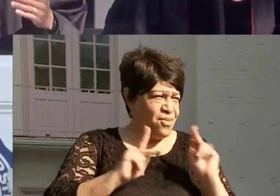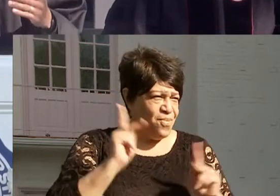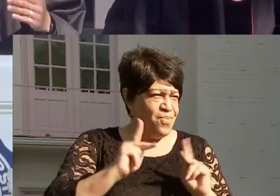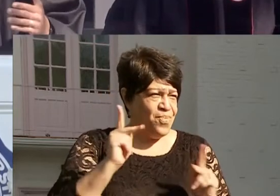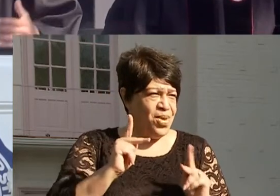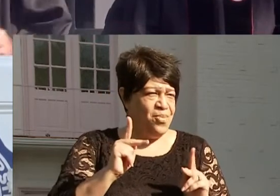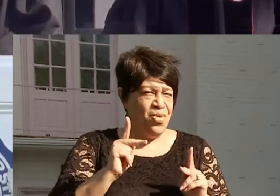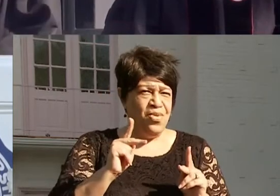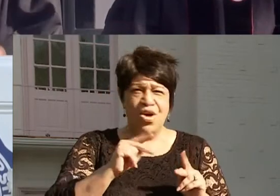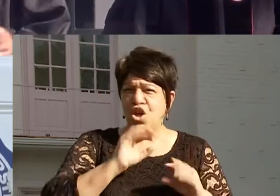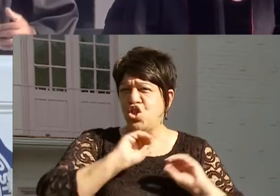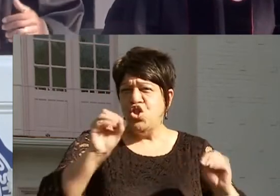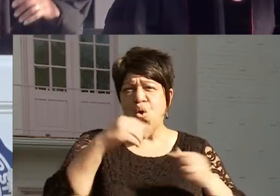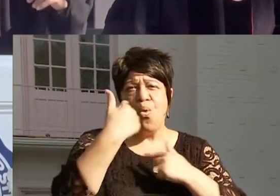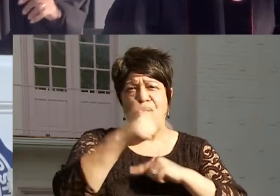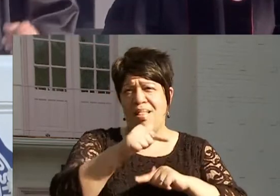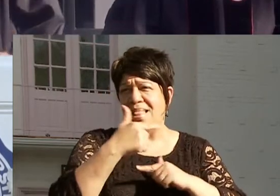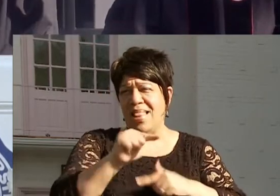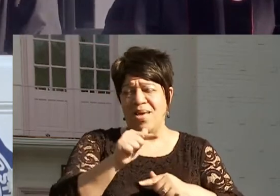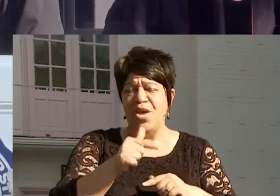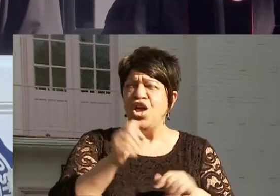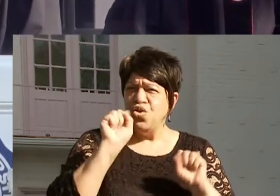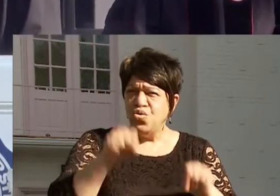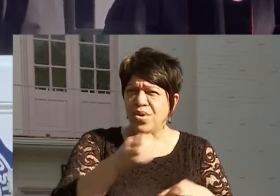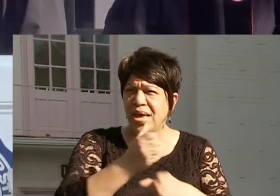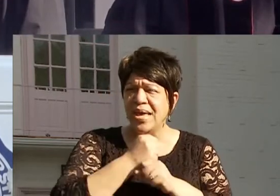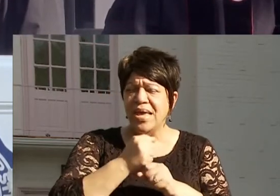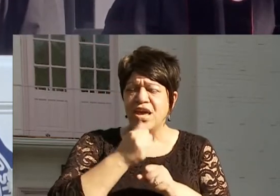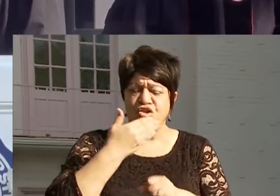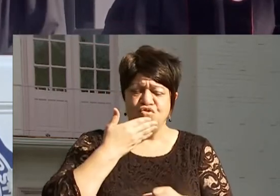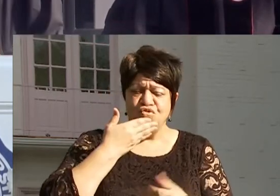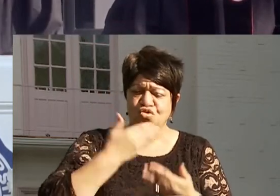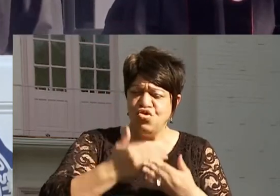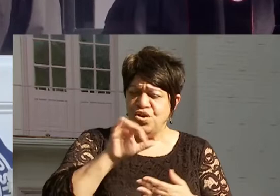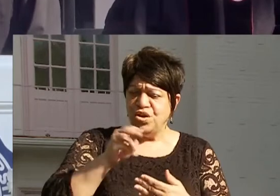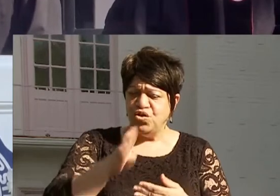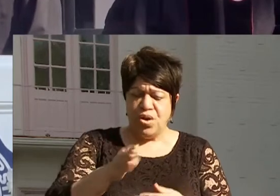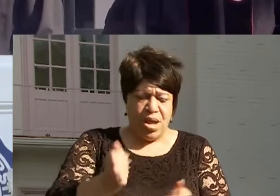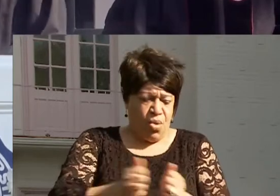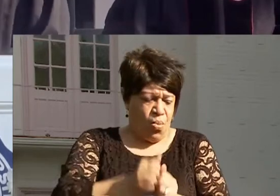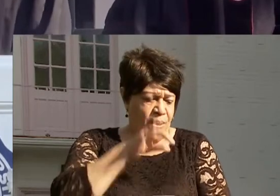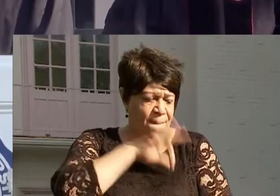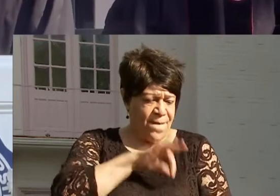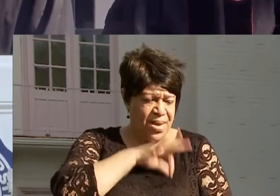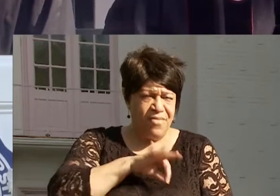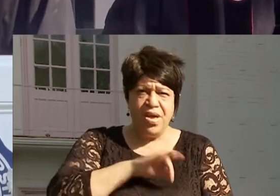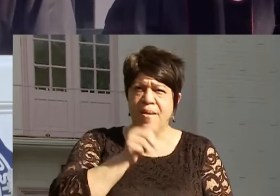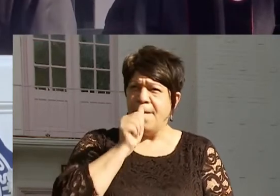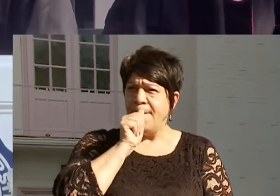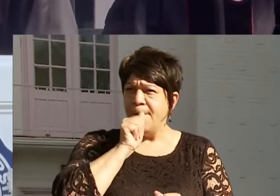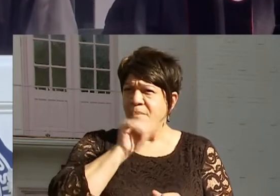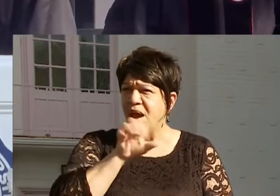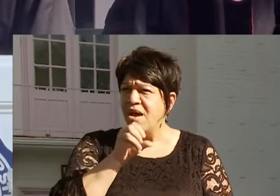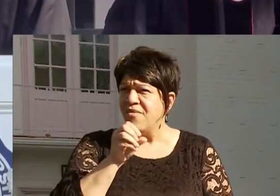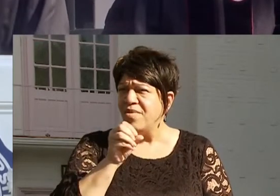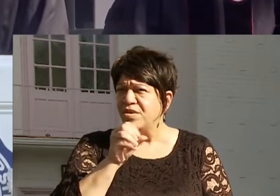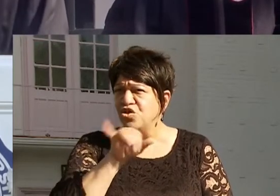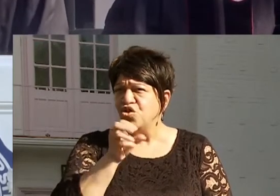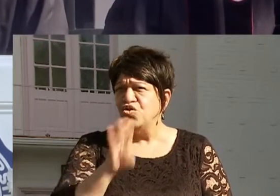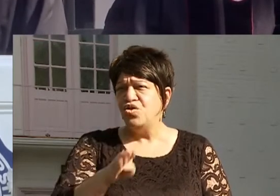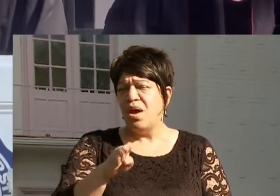could have a career. We could get good jobs with benefits in the private sector and them good government jobs with great